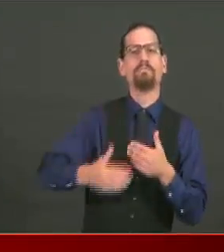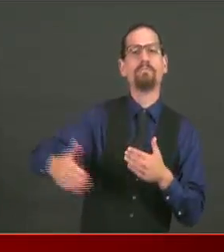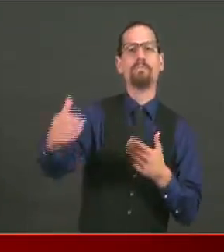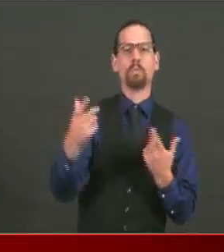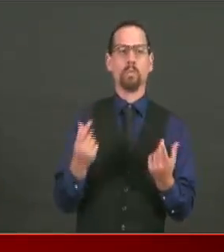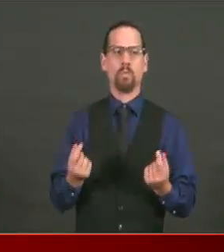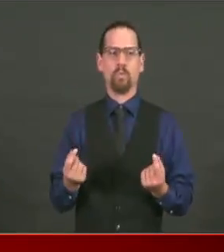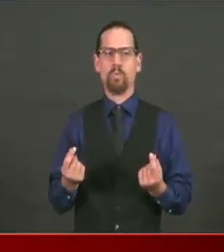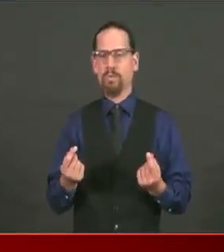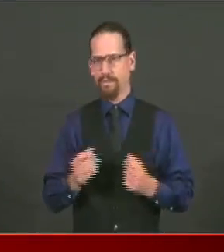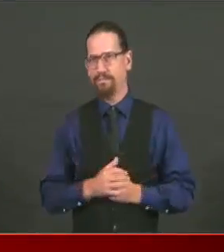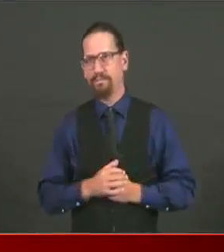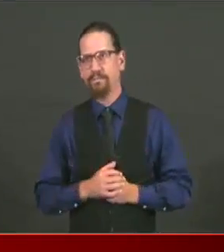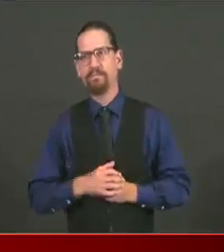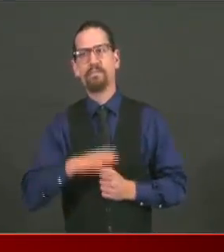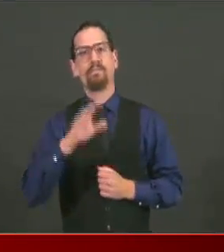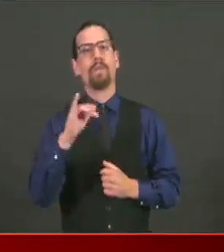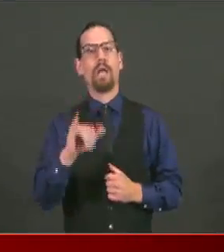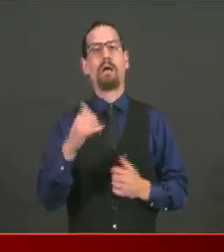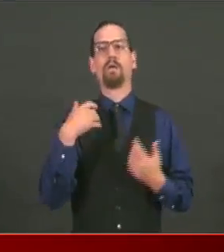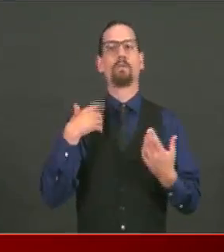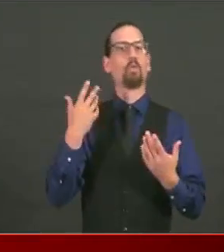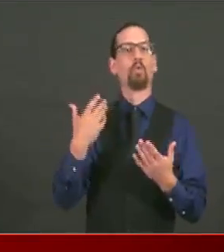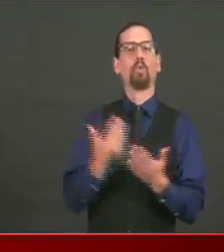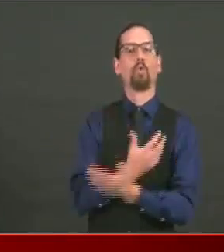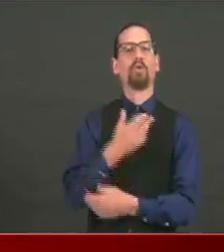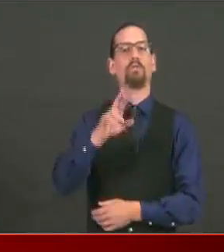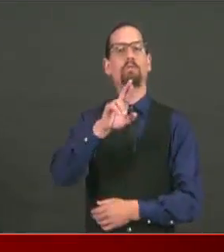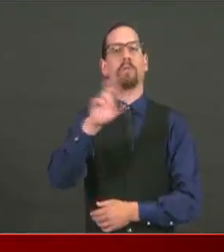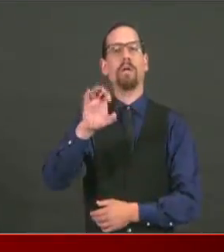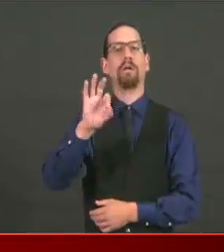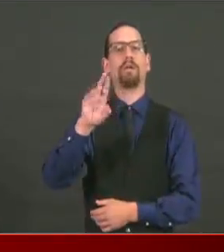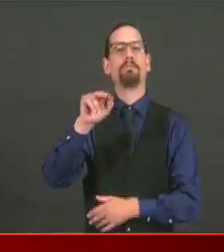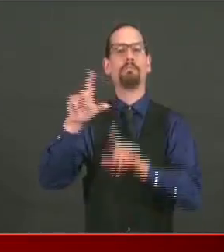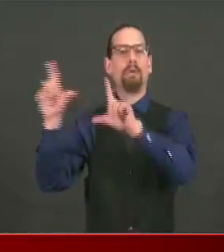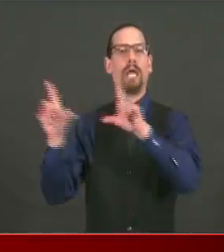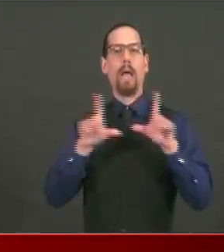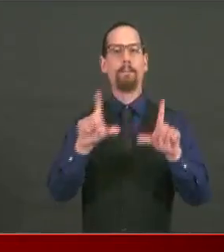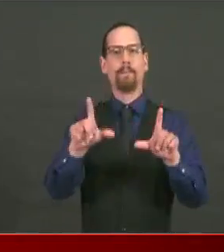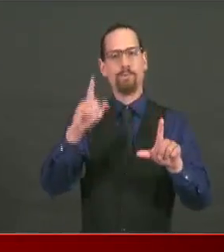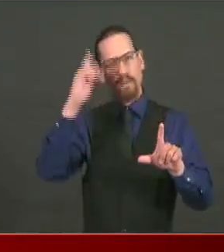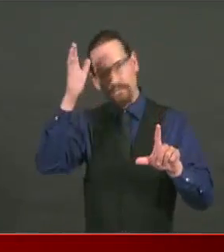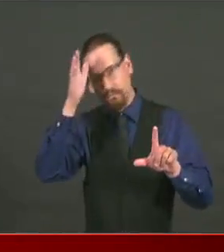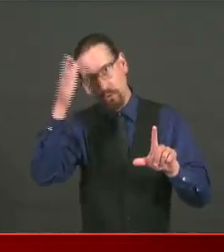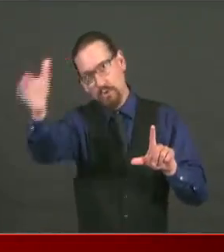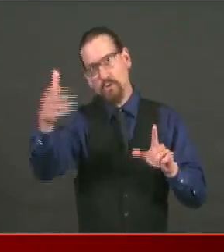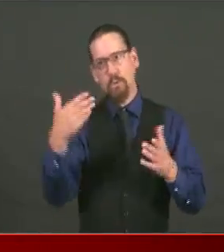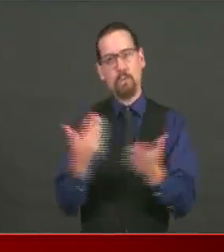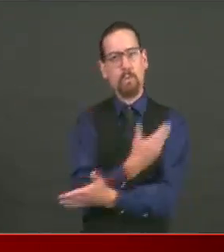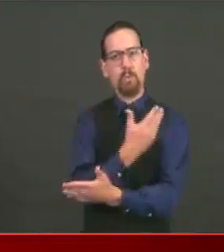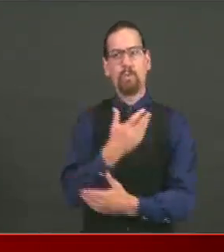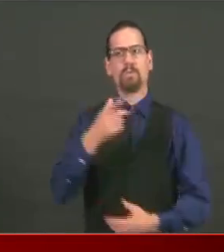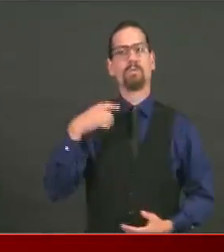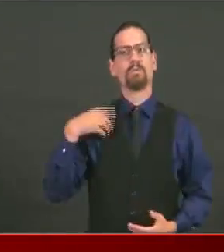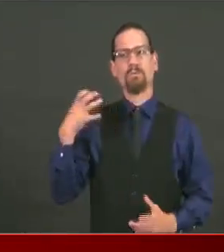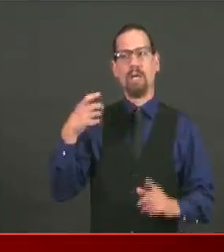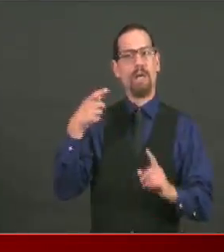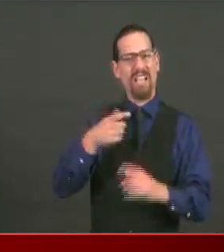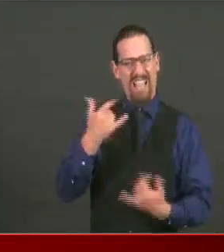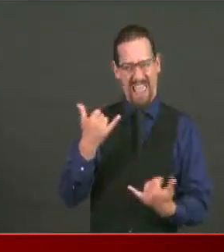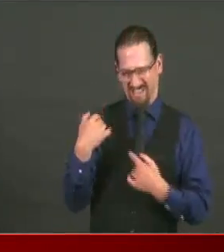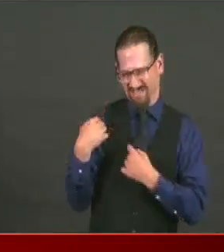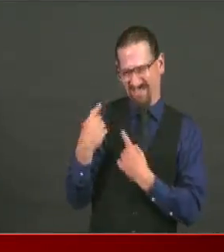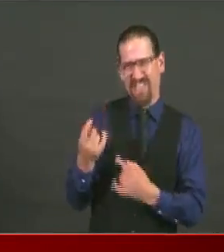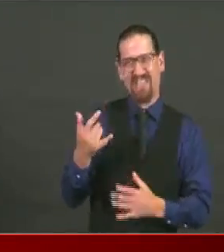lens. I started as your governor at a time when Rhode Island had the highest unemployment rate in the country, and together we rebuilt our